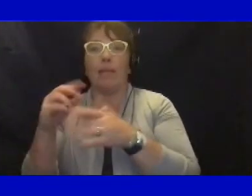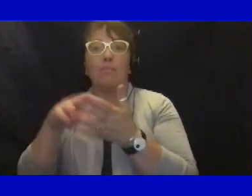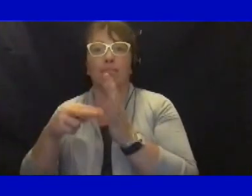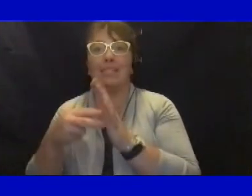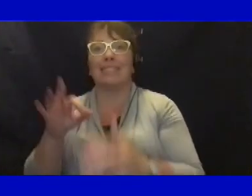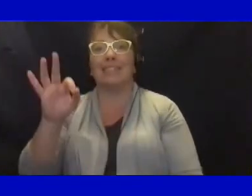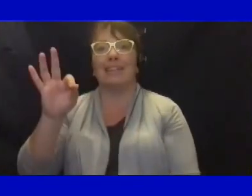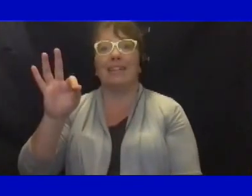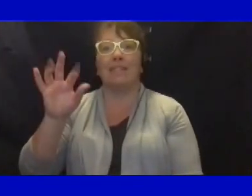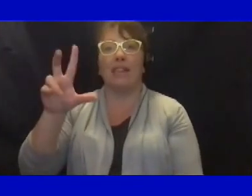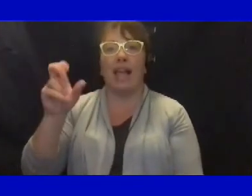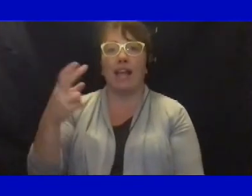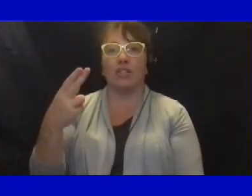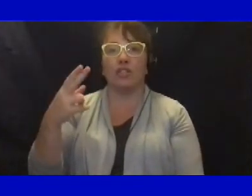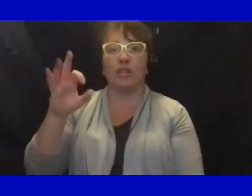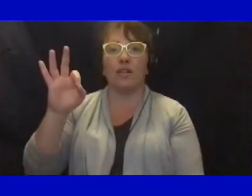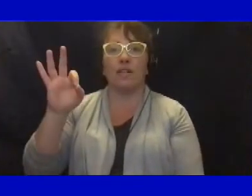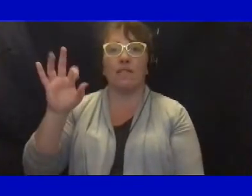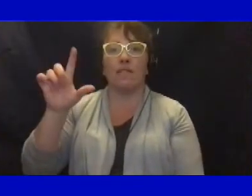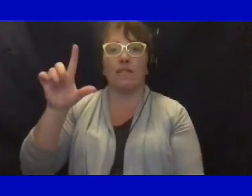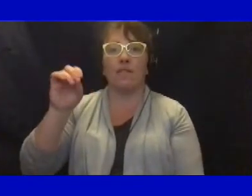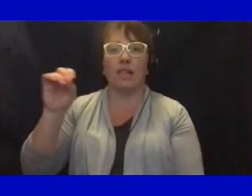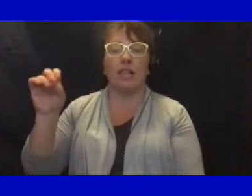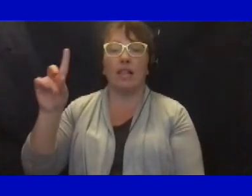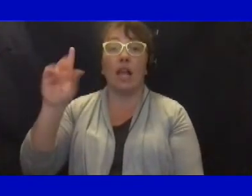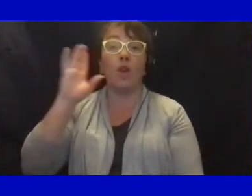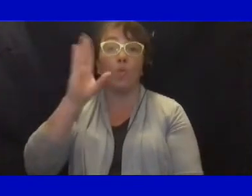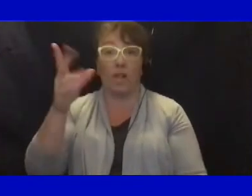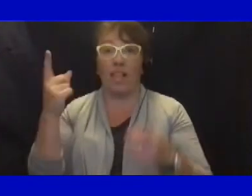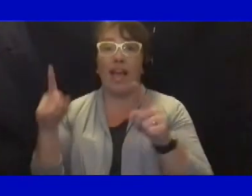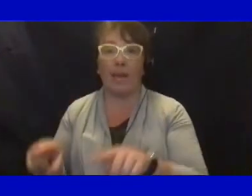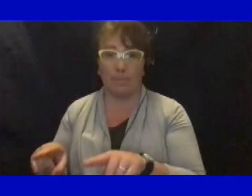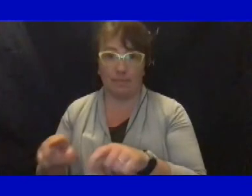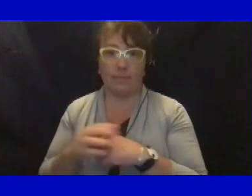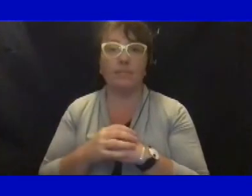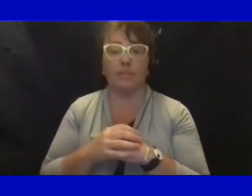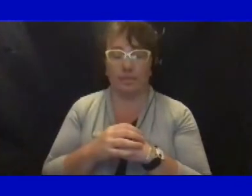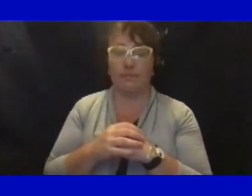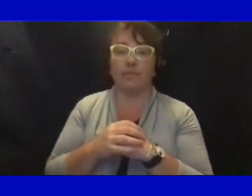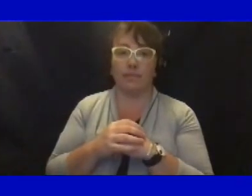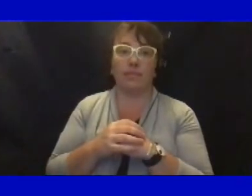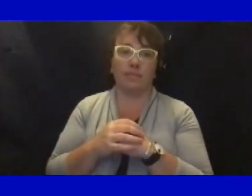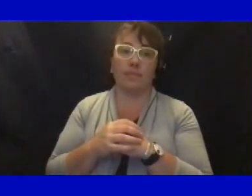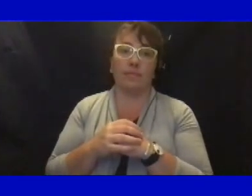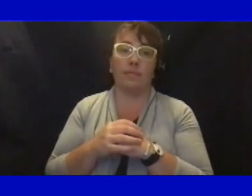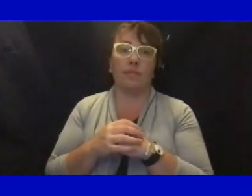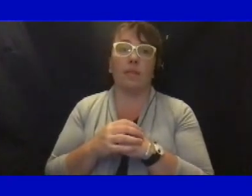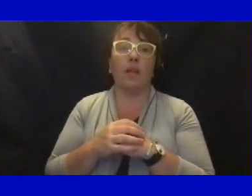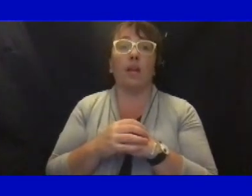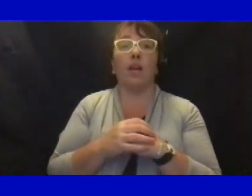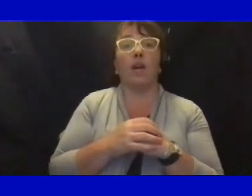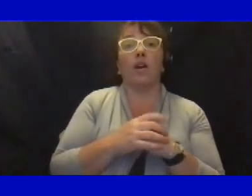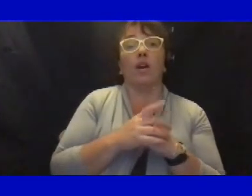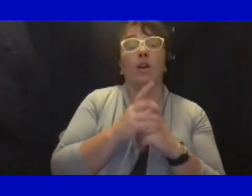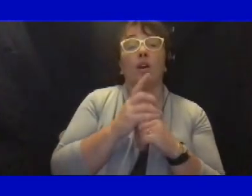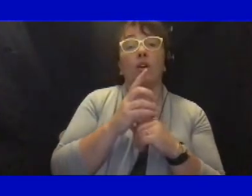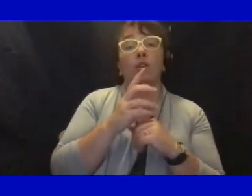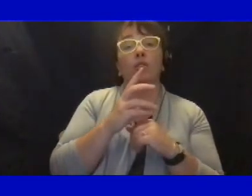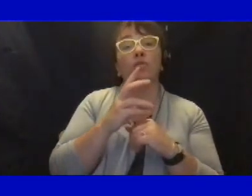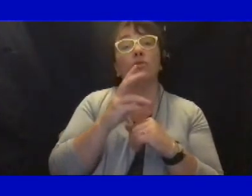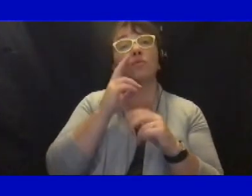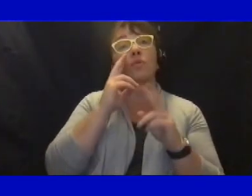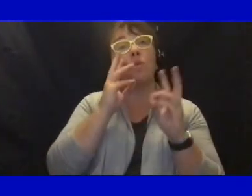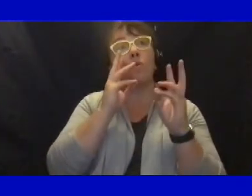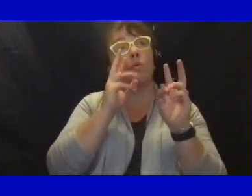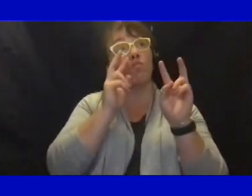of your yard and the drainages. The watch is, okay, heavy rain's coming. The warning is, it is here, and it's imminent,